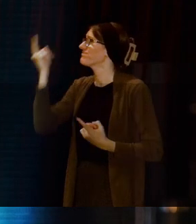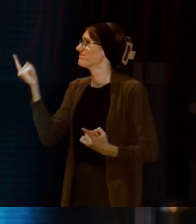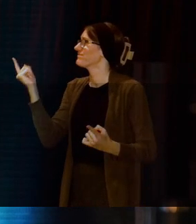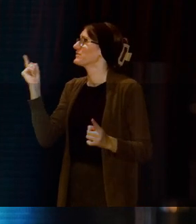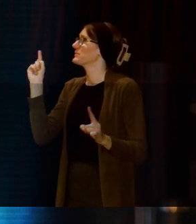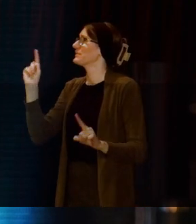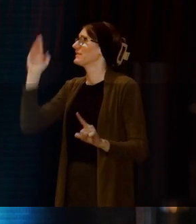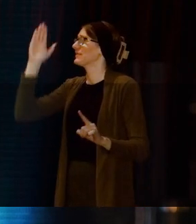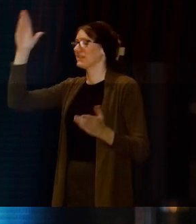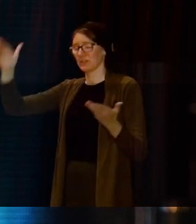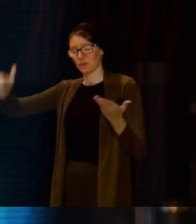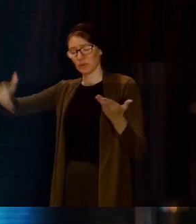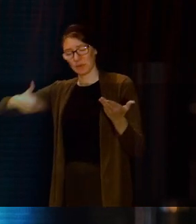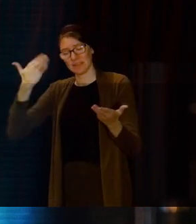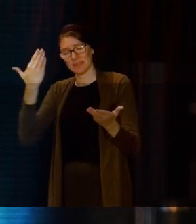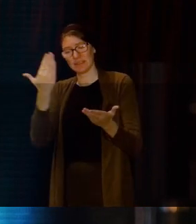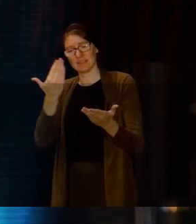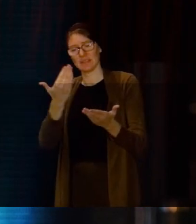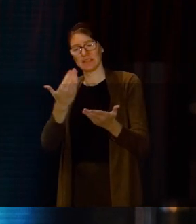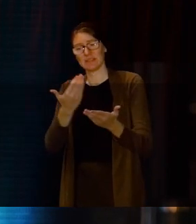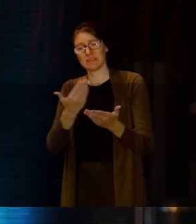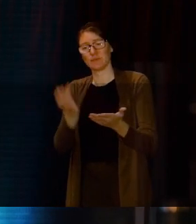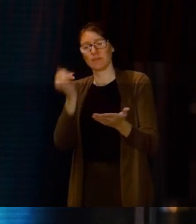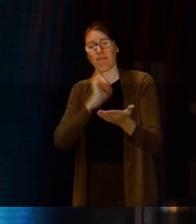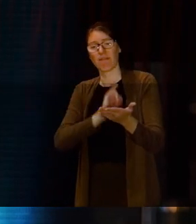shall come to